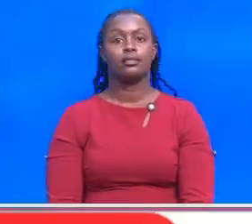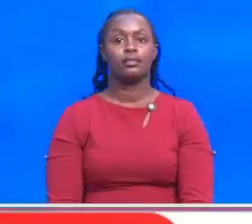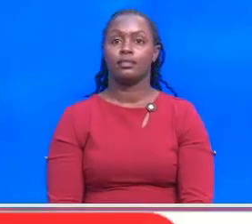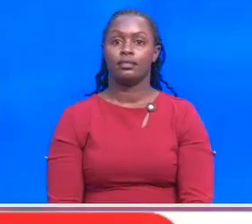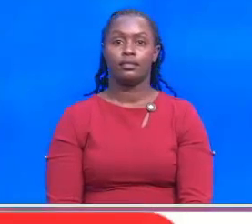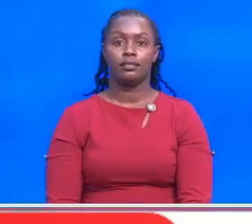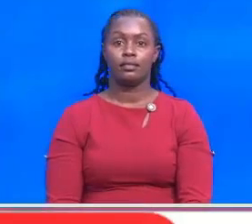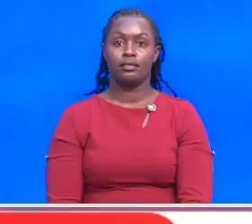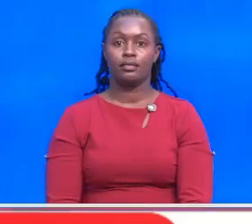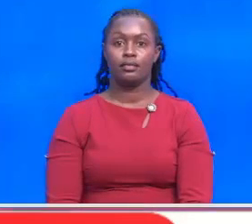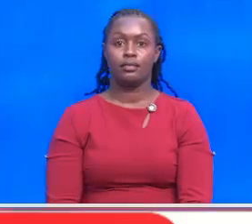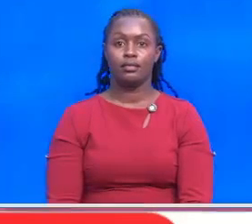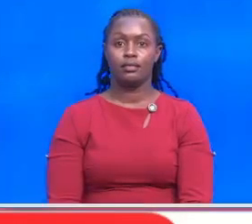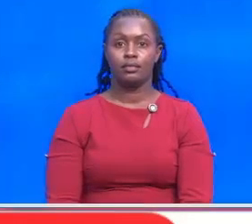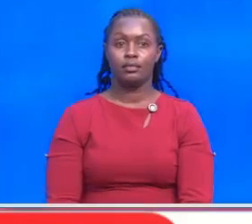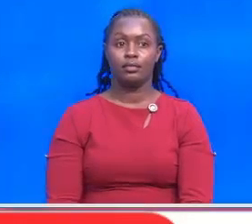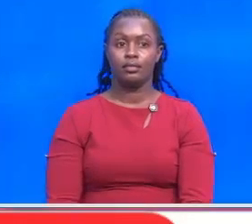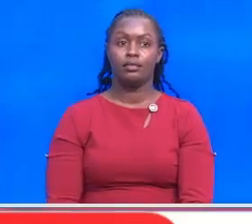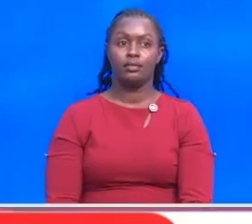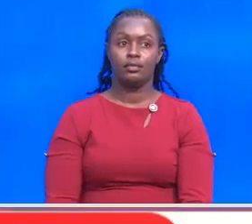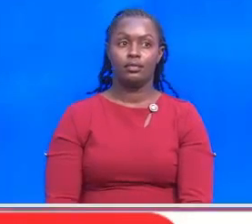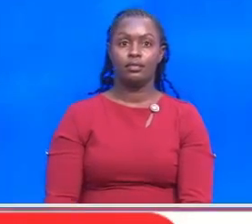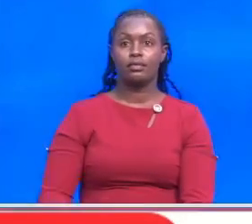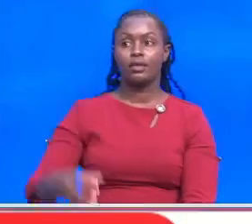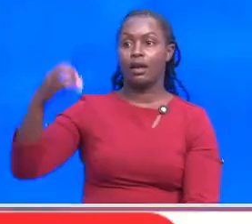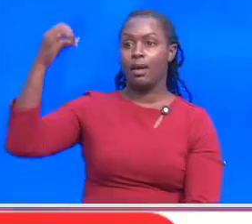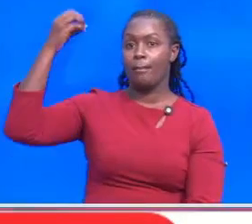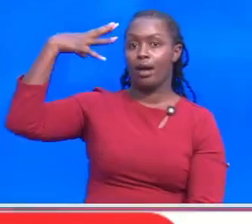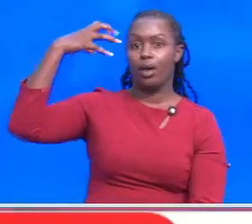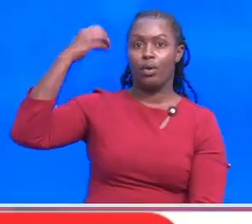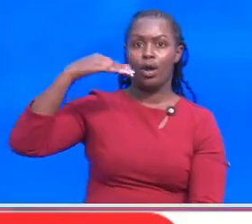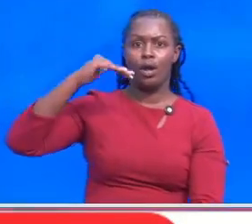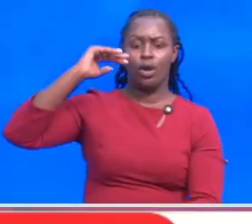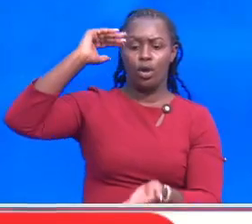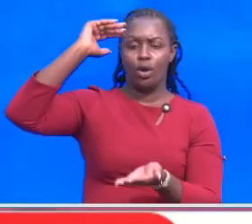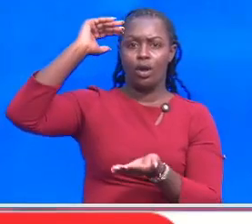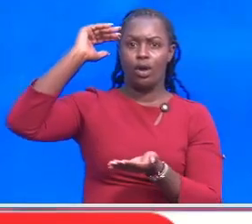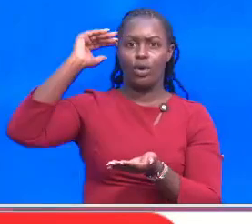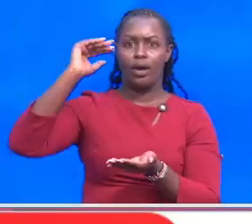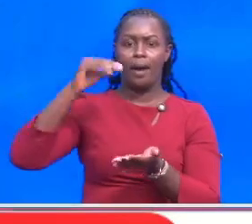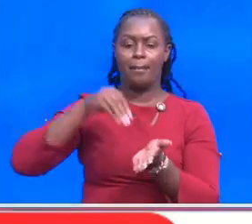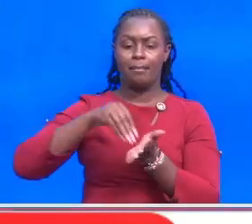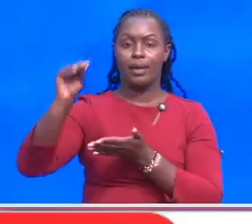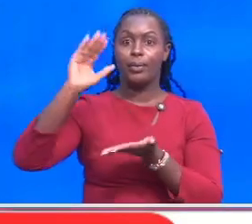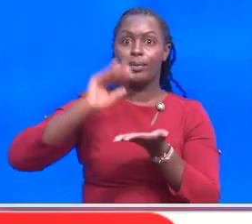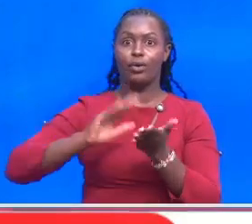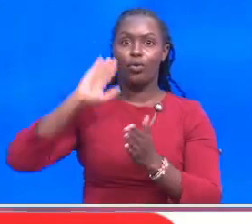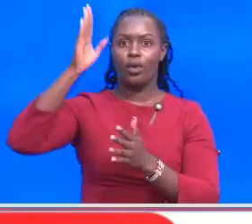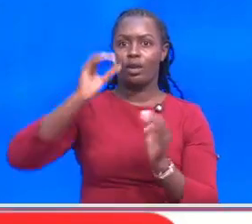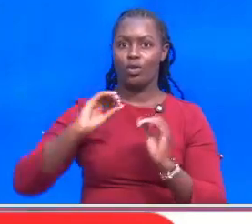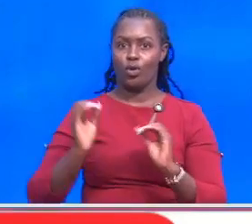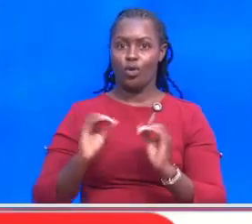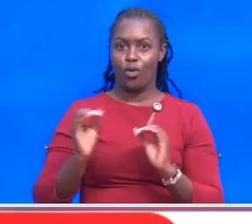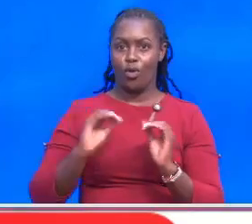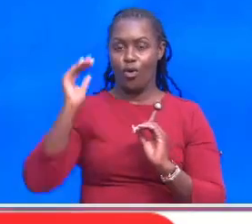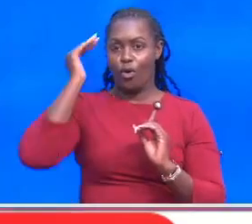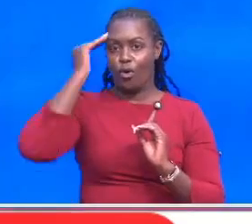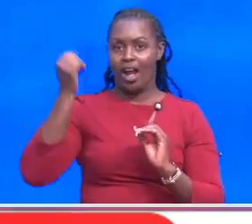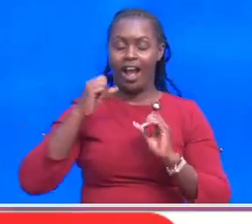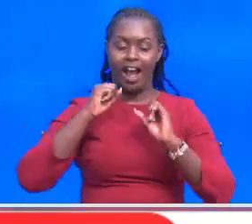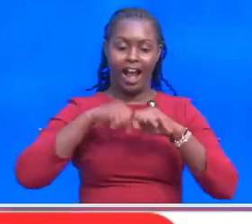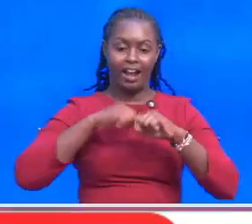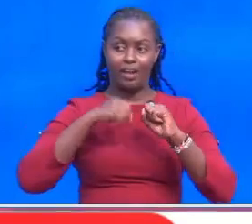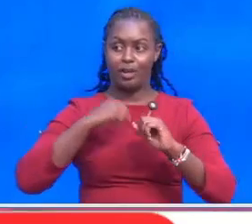Now, electricity prices will most likely not be coming down anytime soon. This is after a probe into the agreements forged